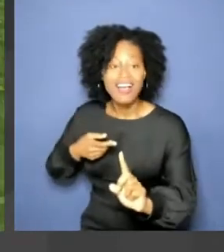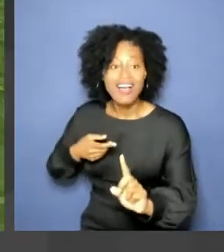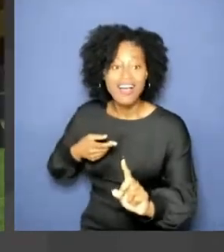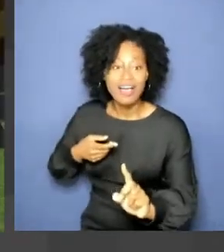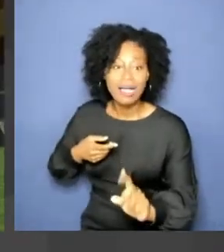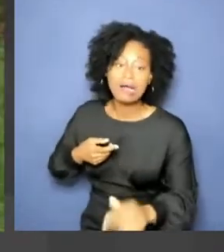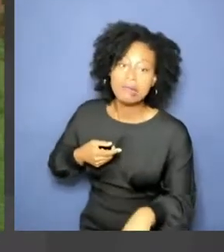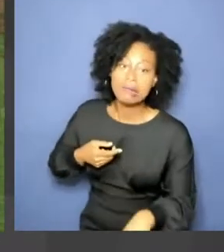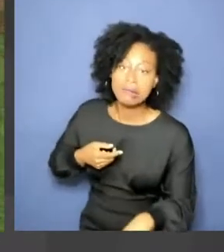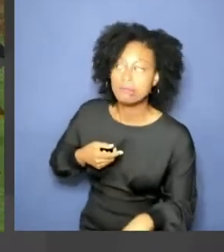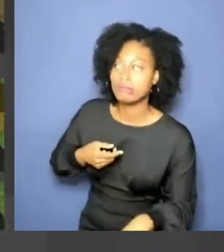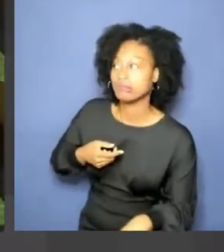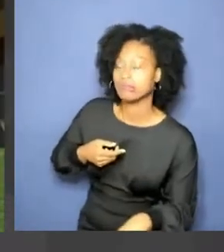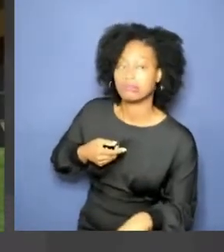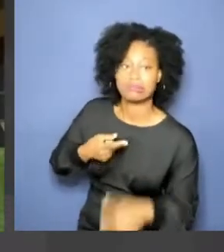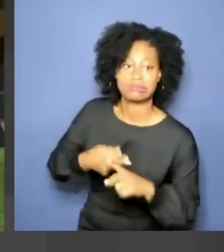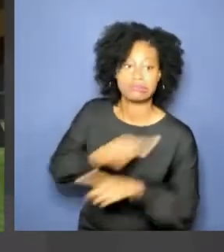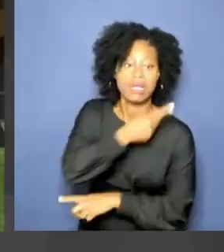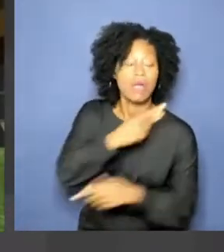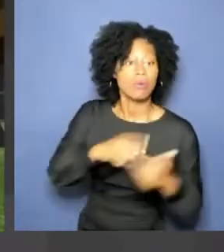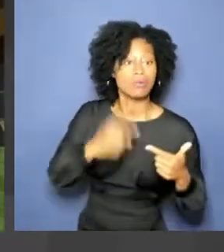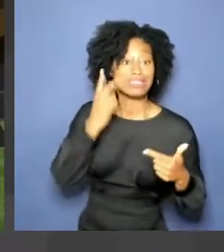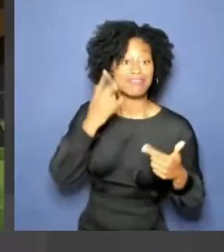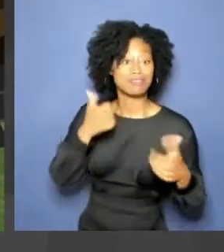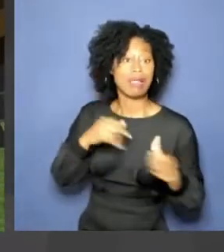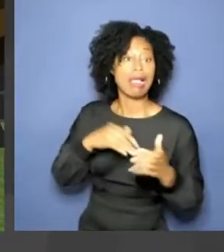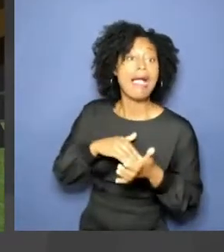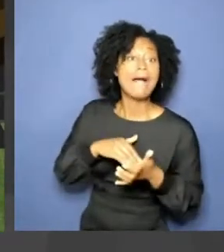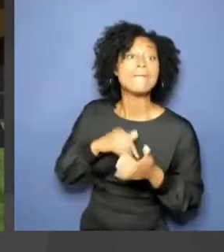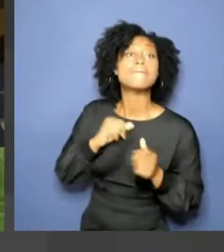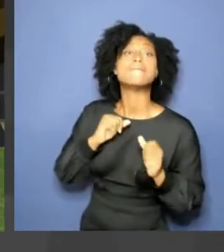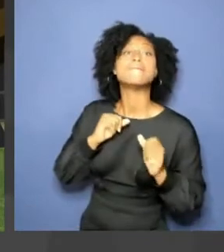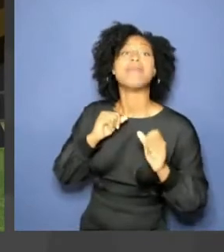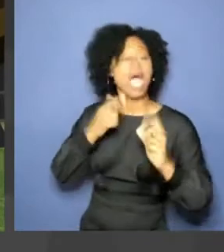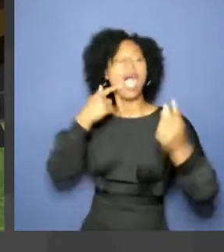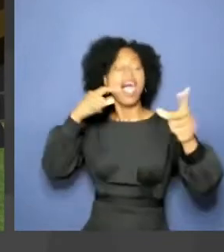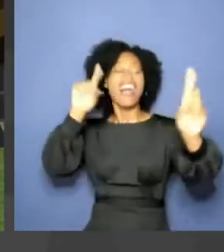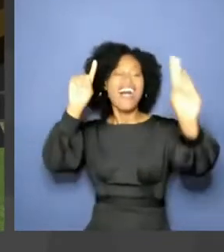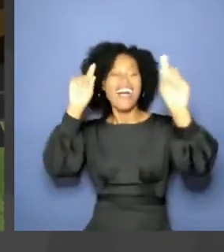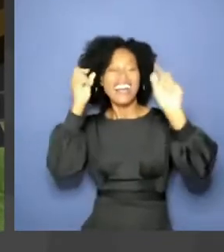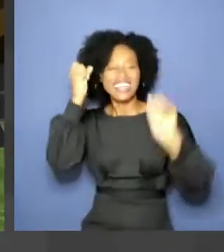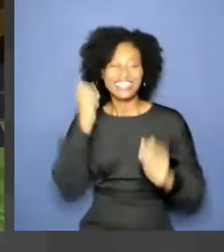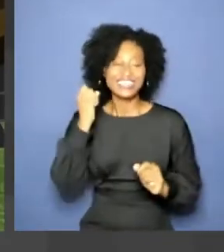That didn't happen. Let's see if I can get this first try. There it is.